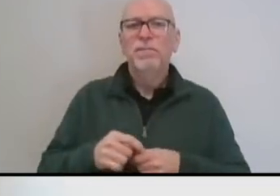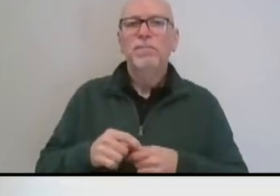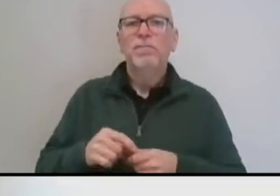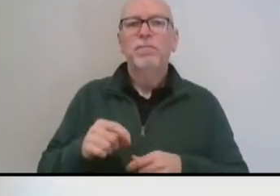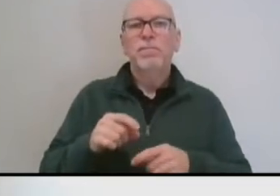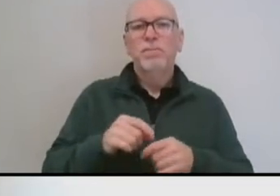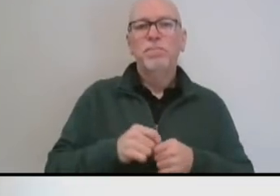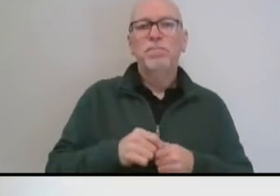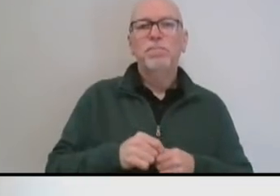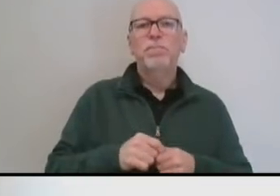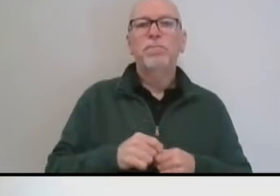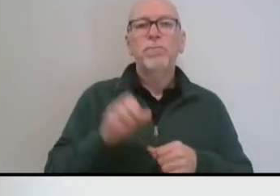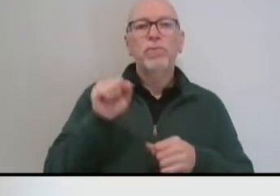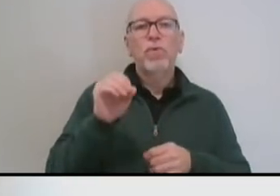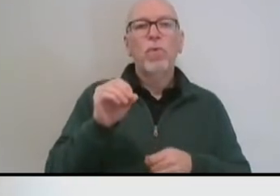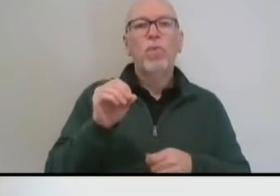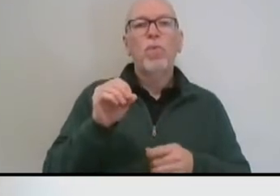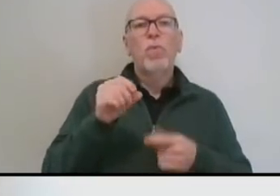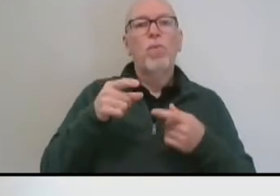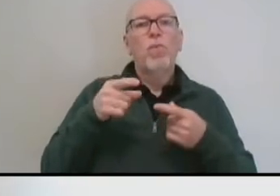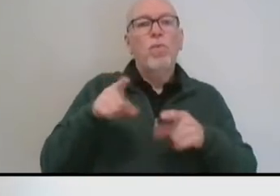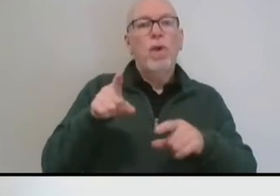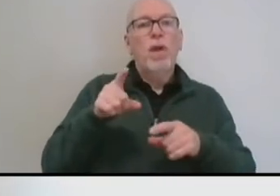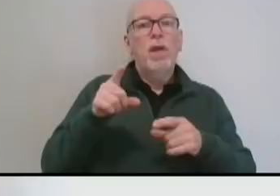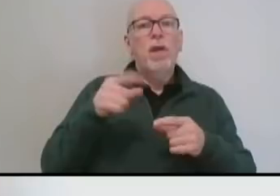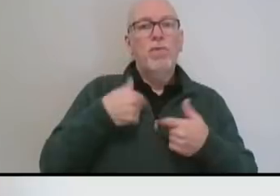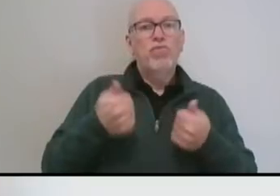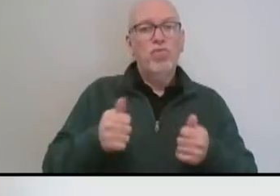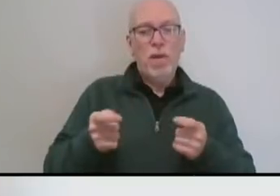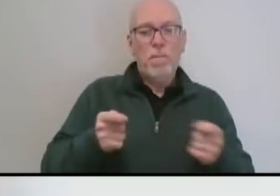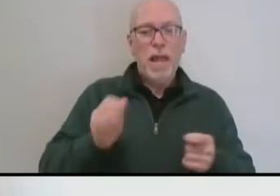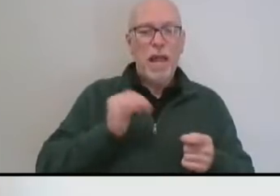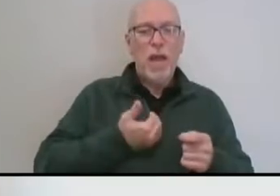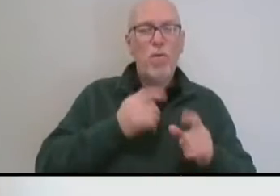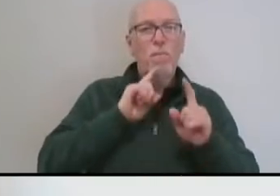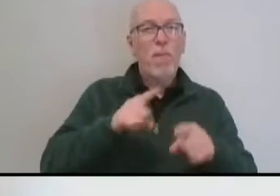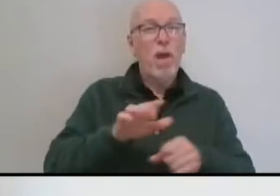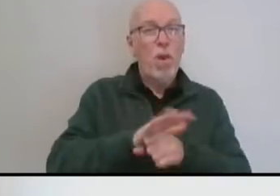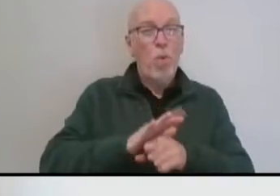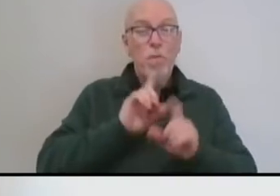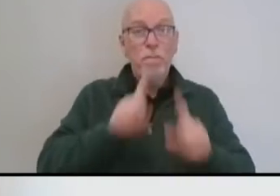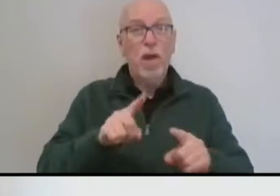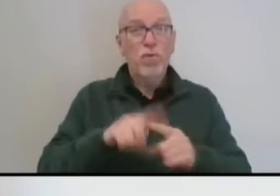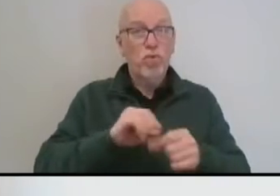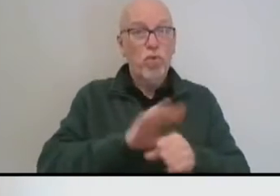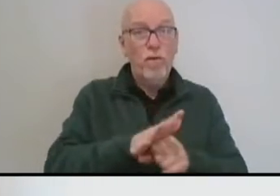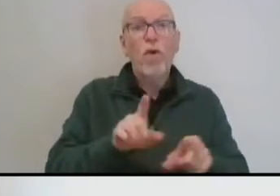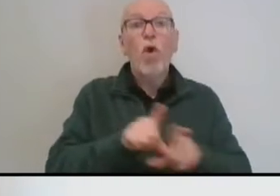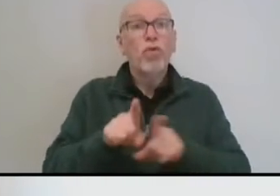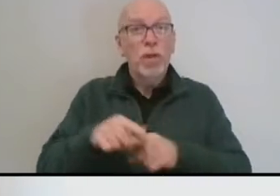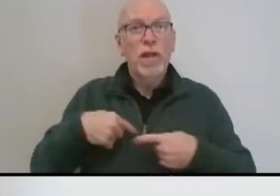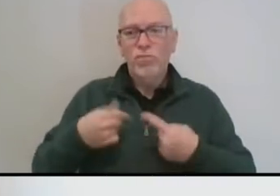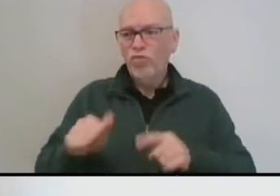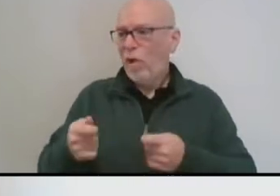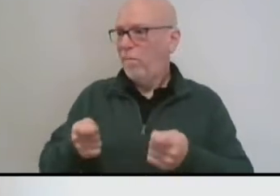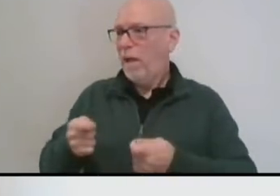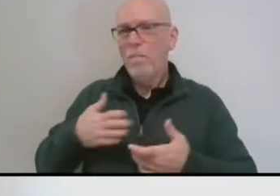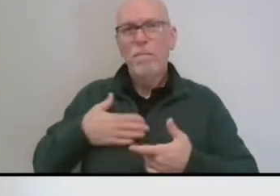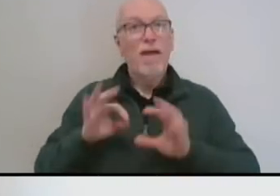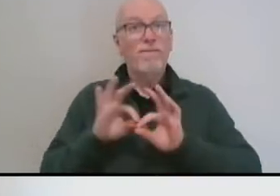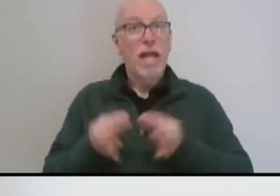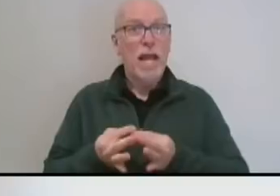serious illness. So while trying to manage our response, our local response to COVID, I was also trying to manage my family